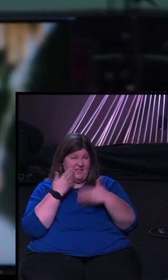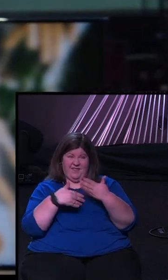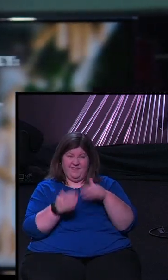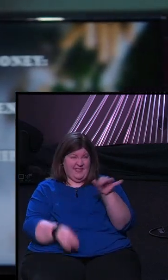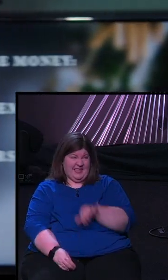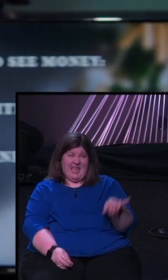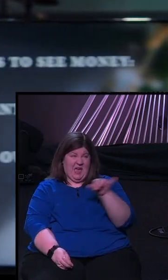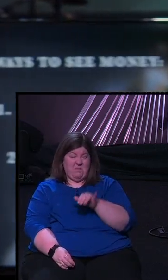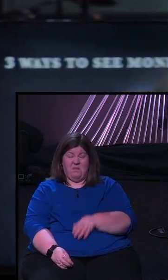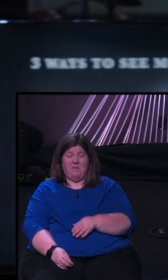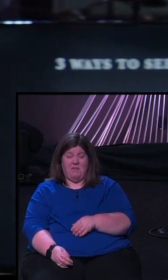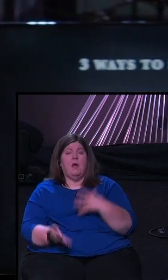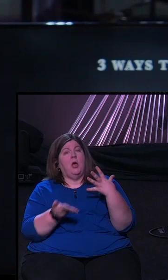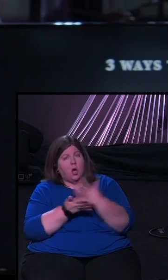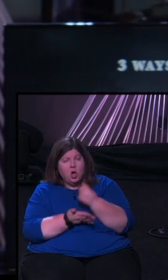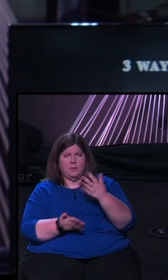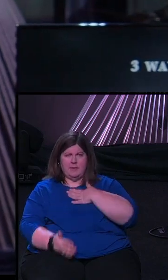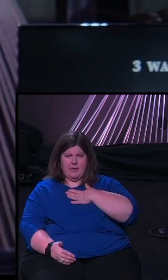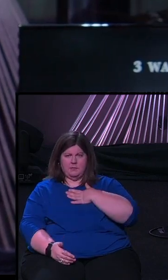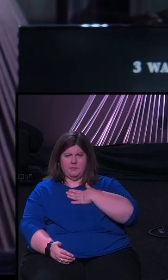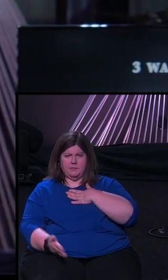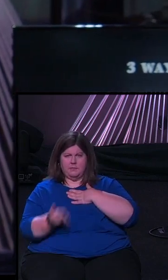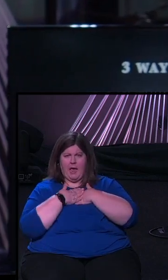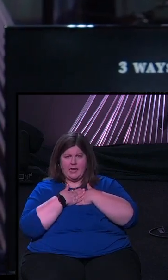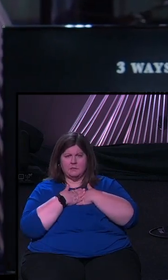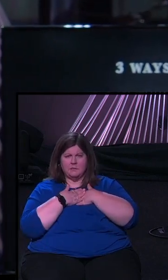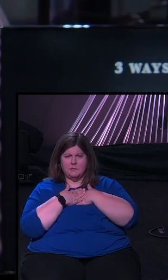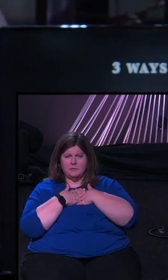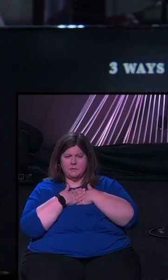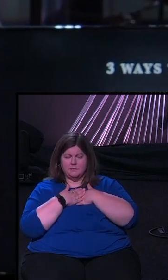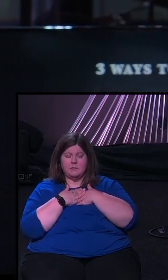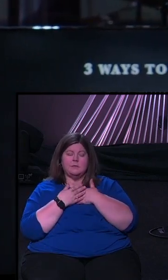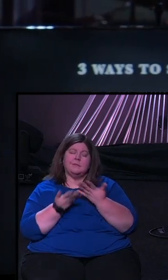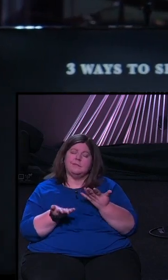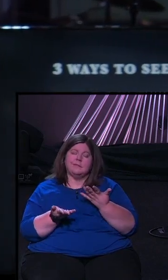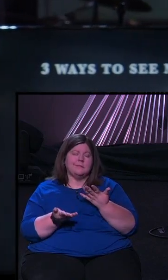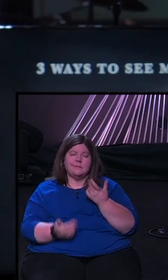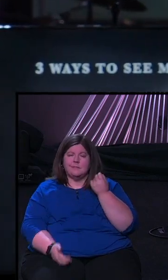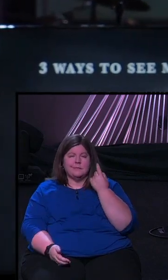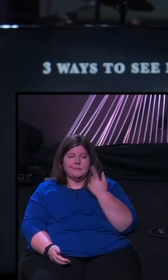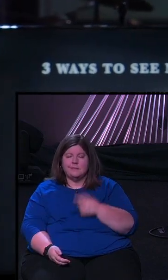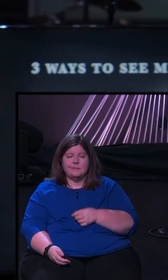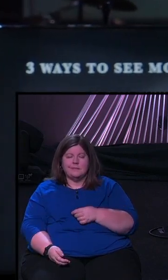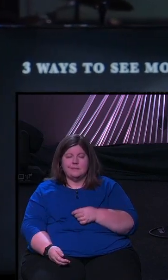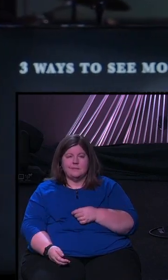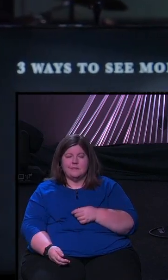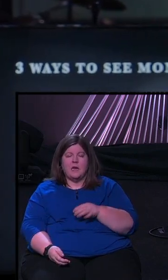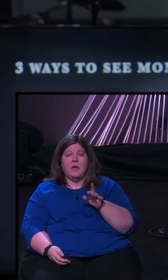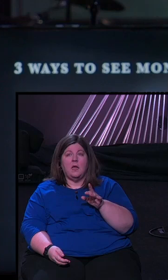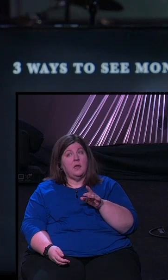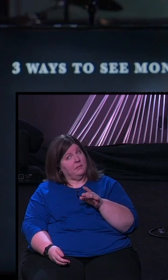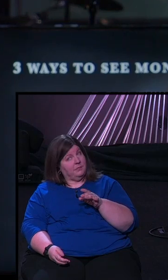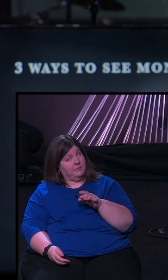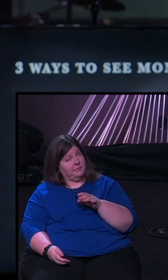have earned. It is mine. I now own it. And the problem is, what we don't realize is, it's this question, do you